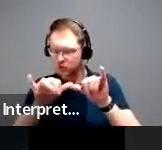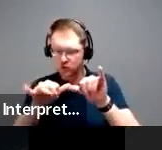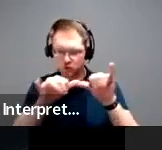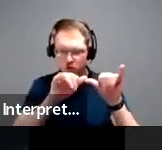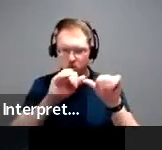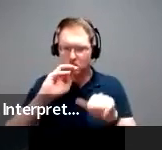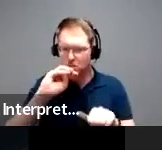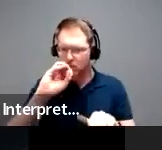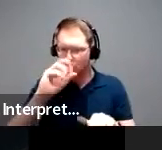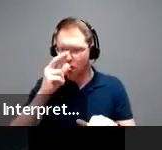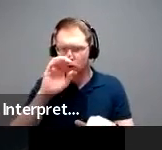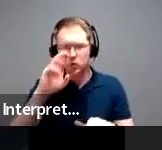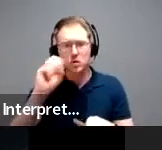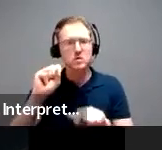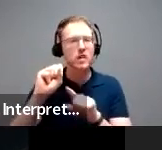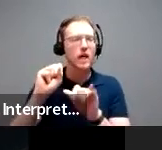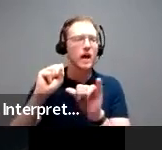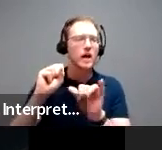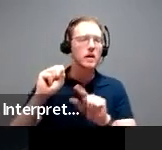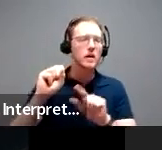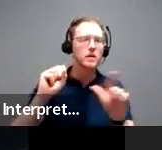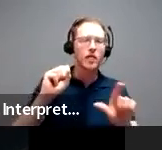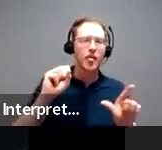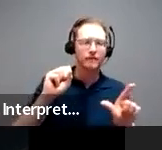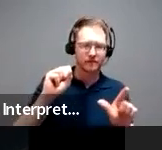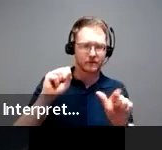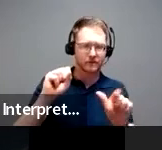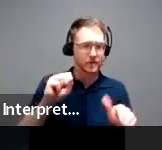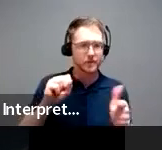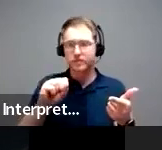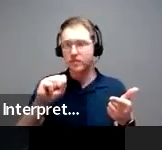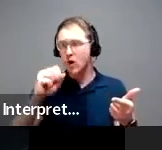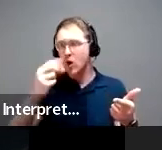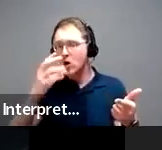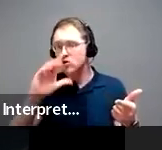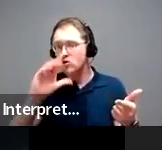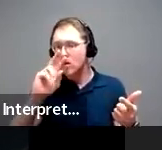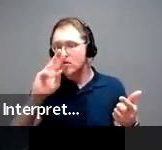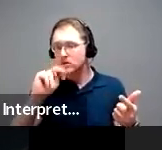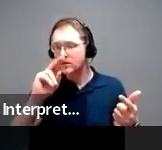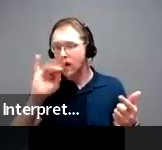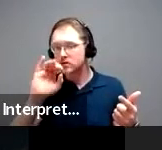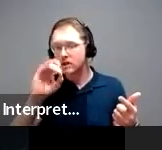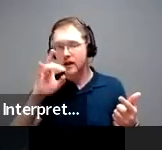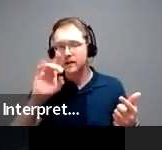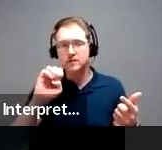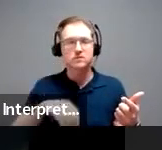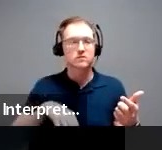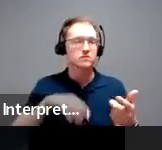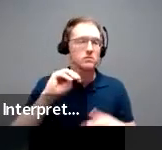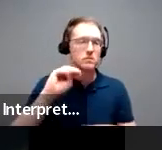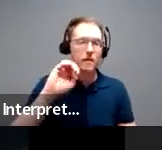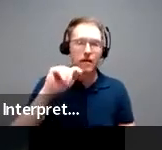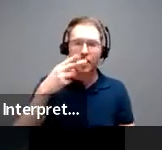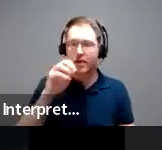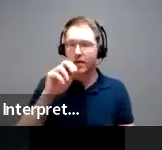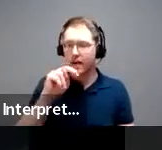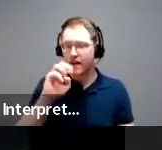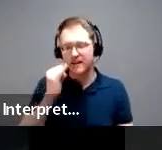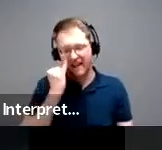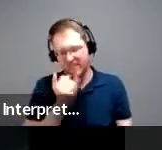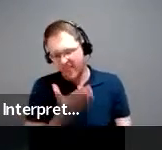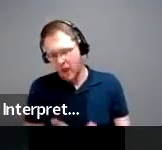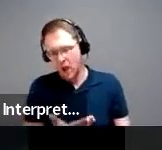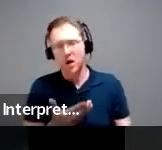Carbon dioxide, if it's present, water vapor, if it's present, methane, if it's present, and be able to diagnose the